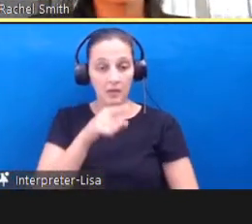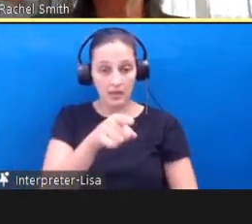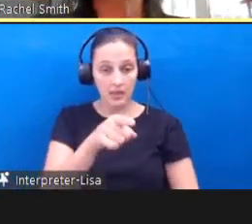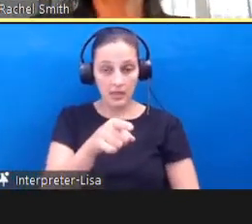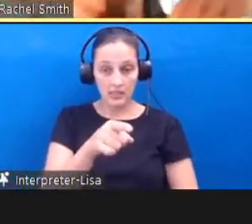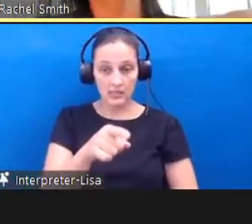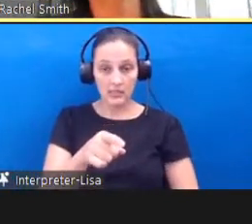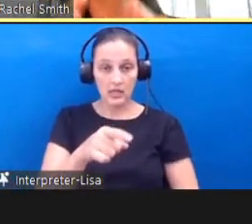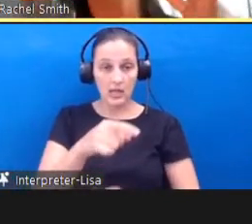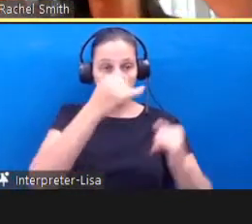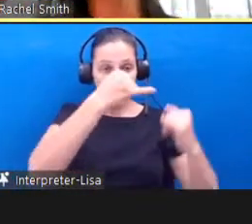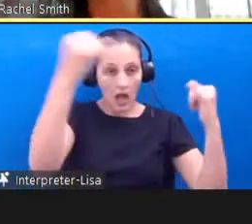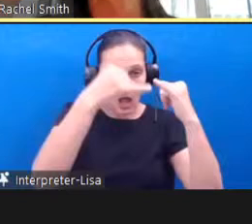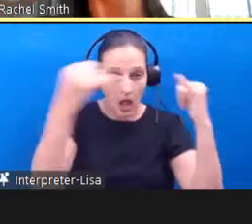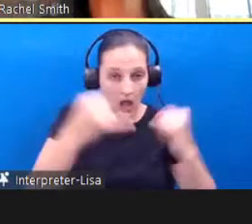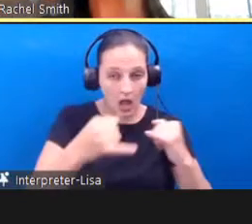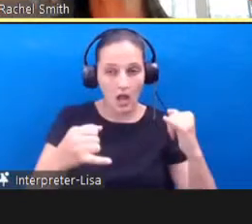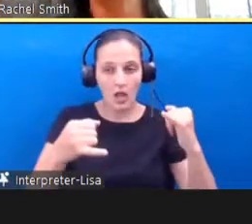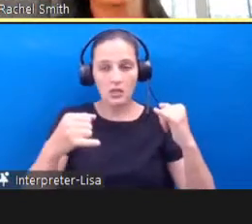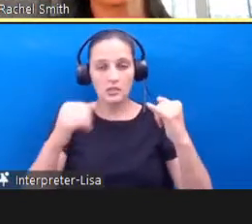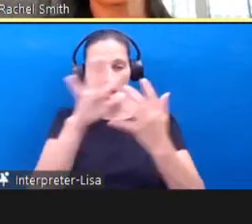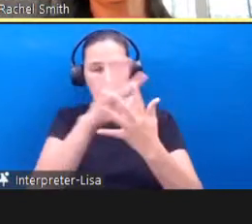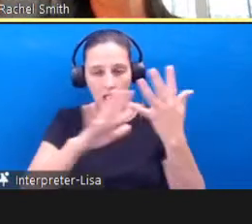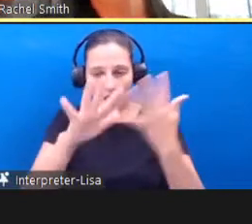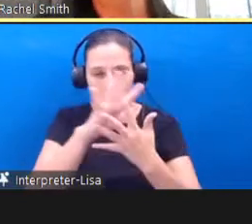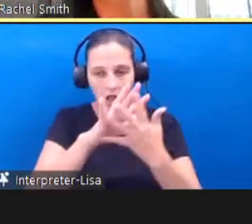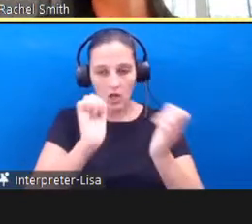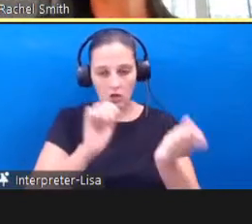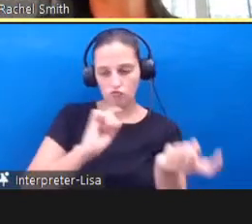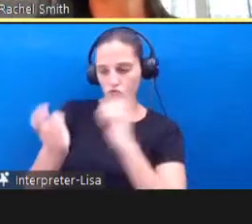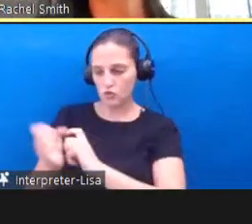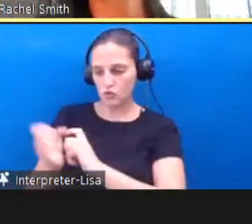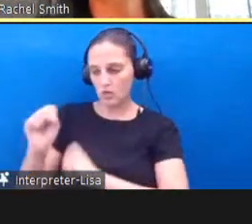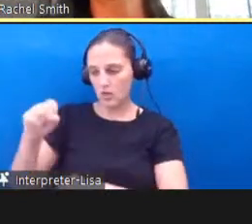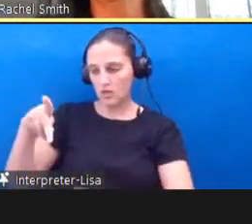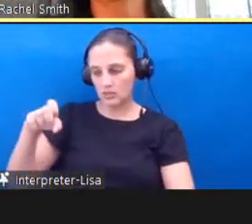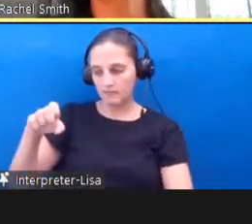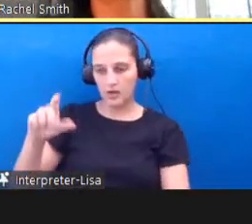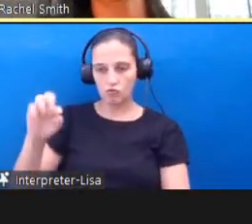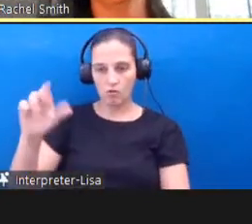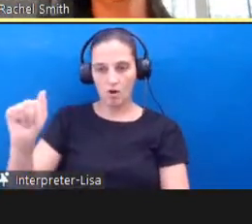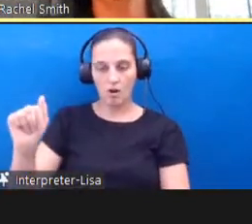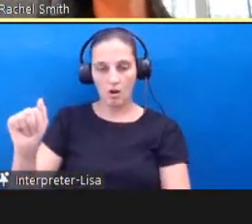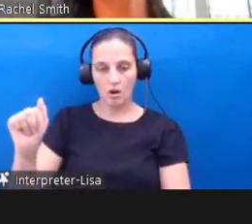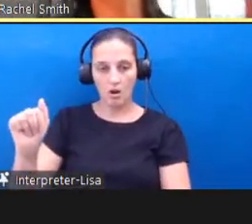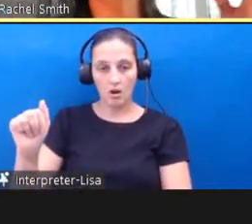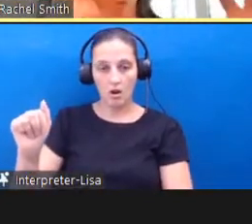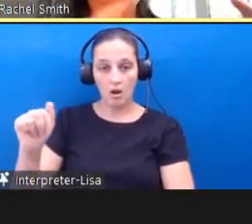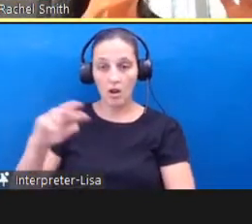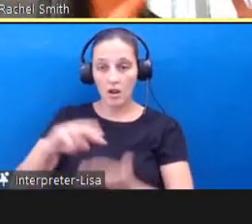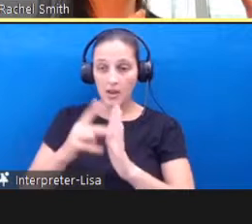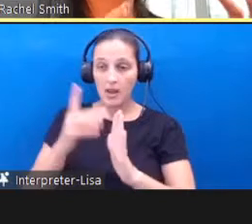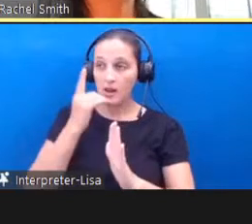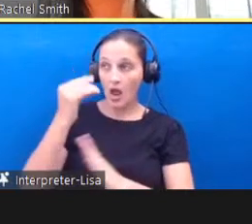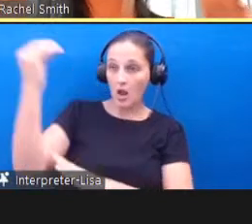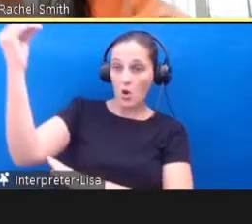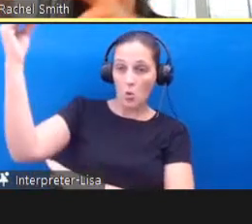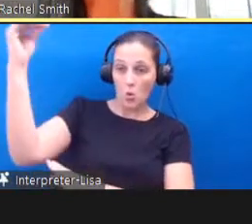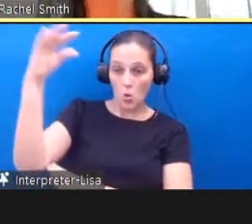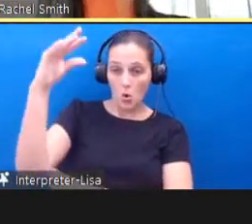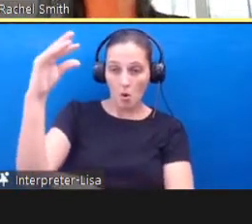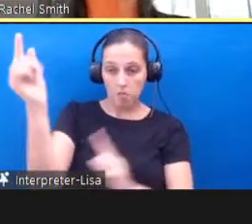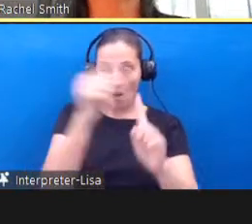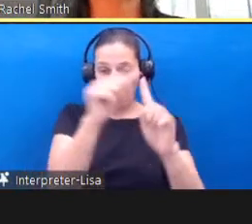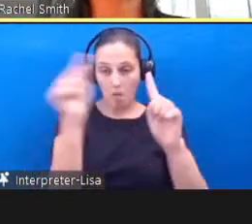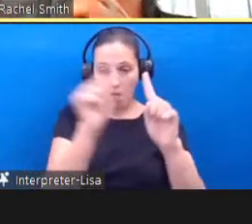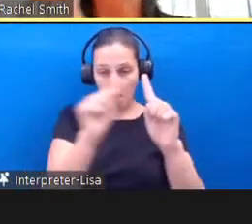and shadows and lines, and we convert those to spectra. And so essentially we're collecting all of the light, it's taking a picture, and then we convert